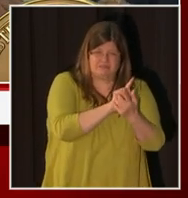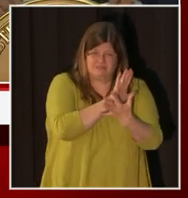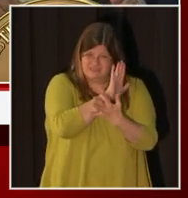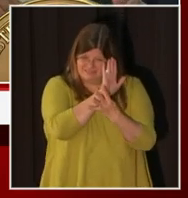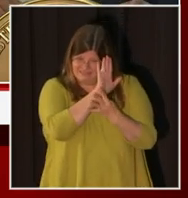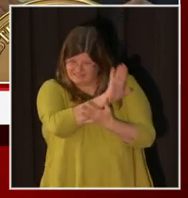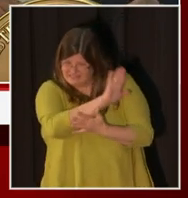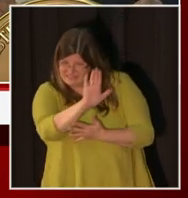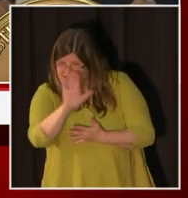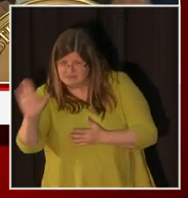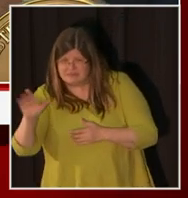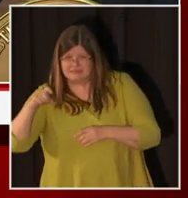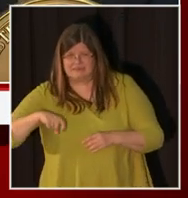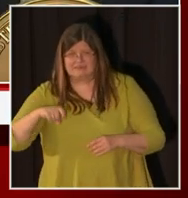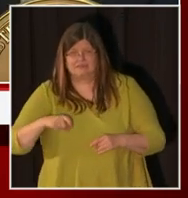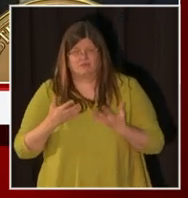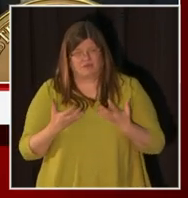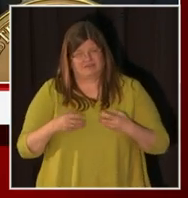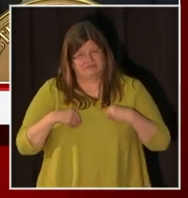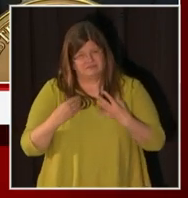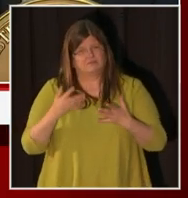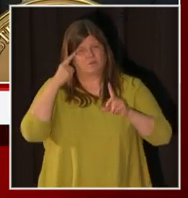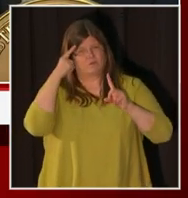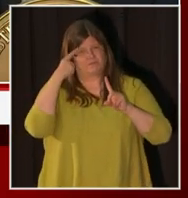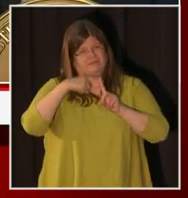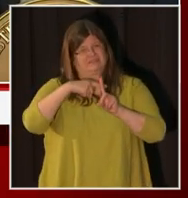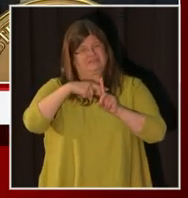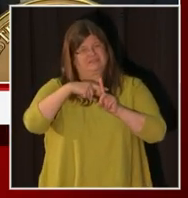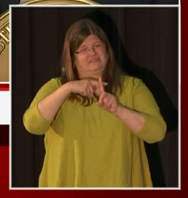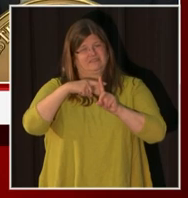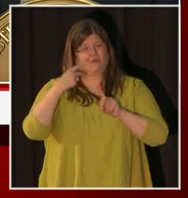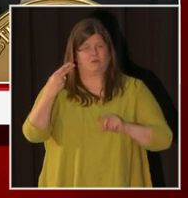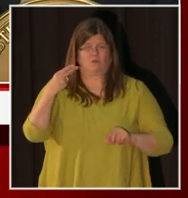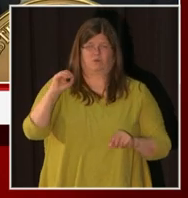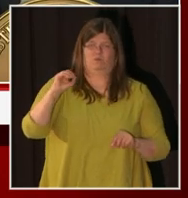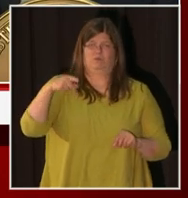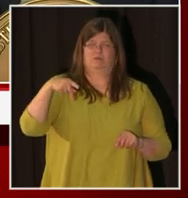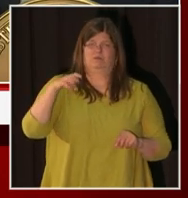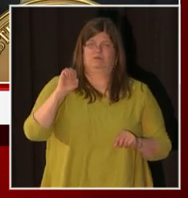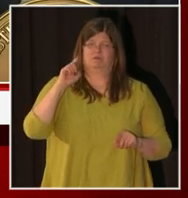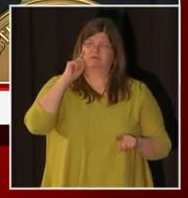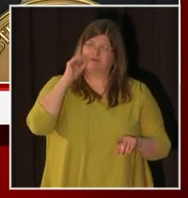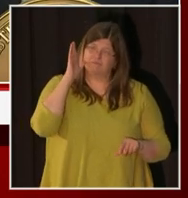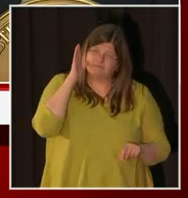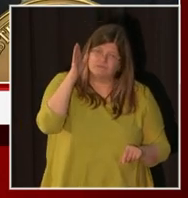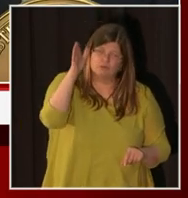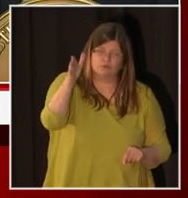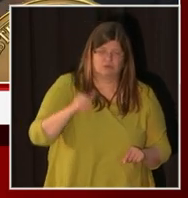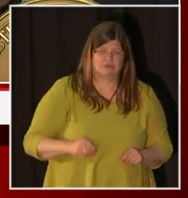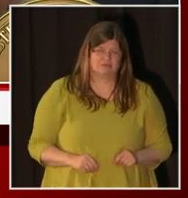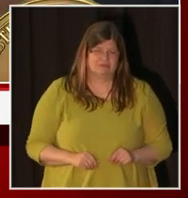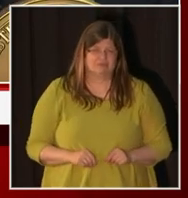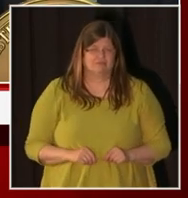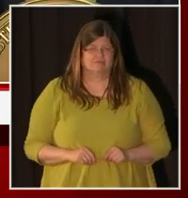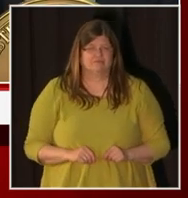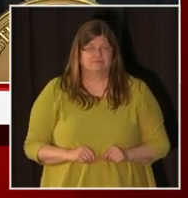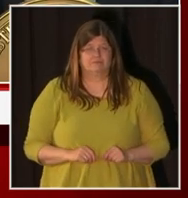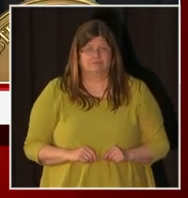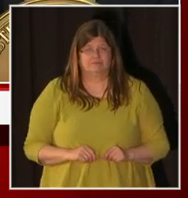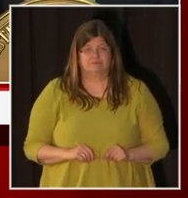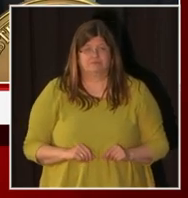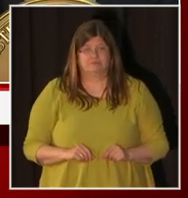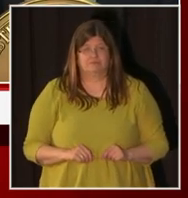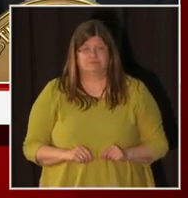of course, a sense of hope about what's on the other side of this. Clearly, you've heard me say before